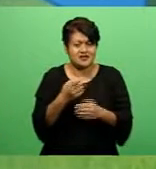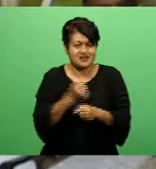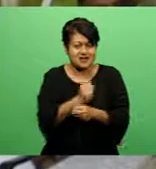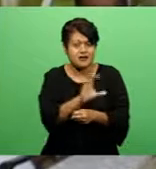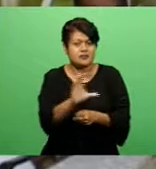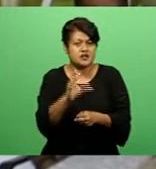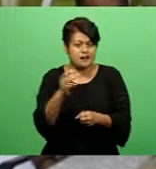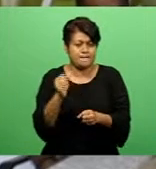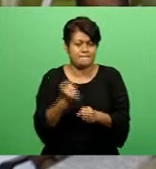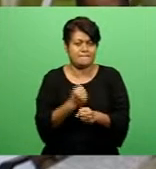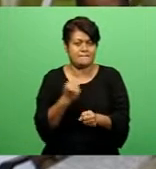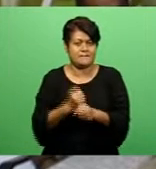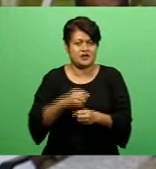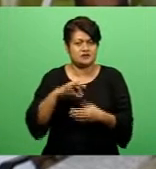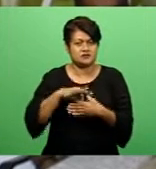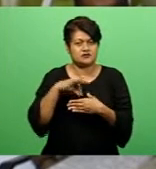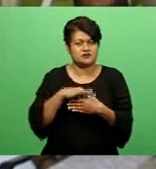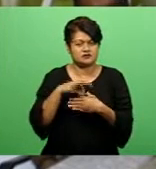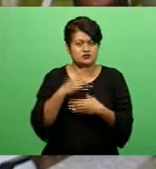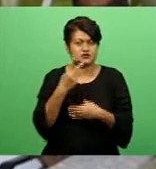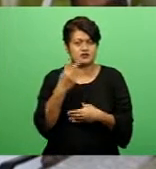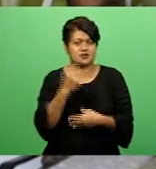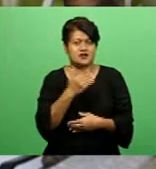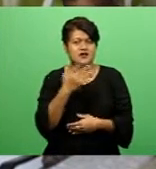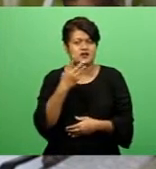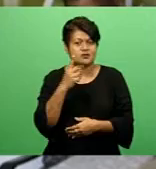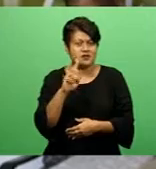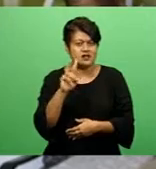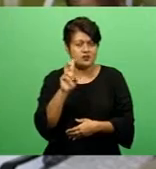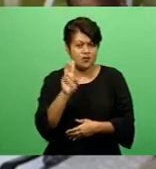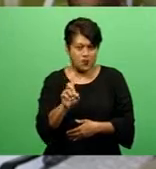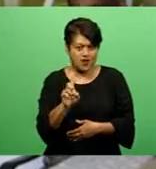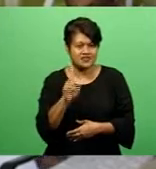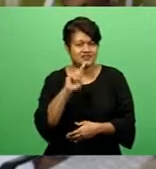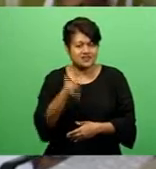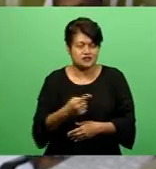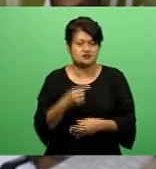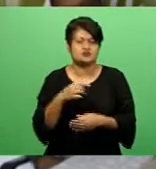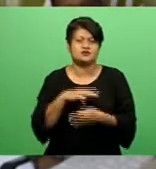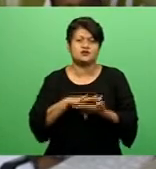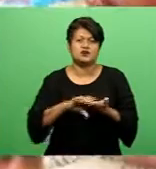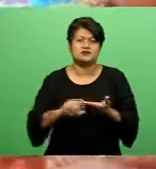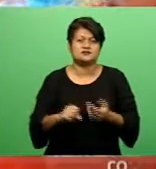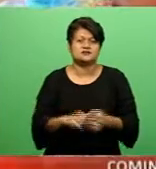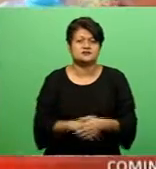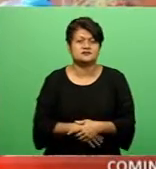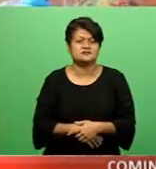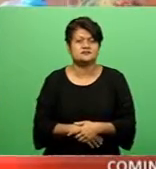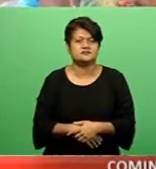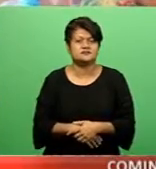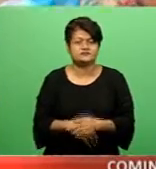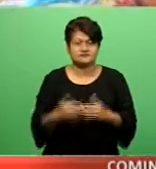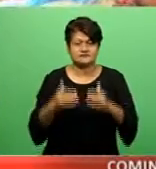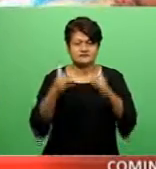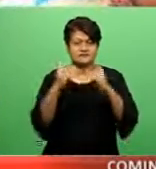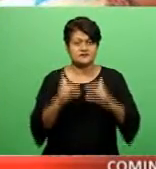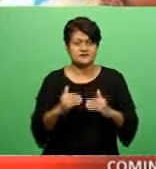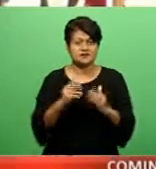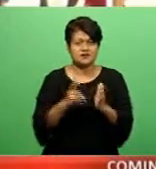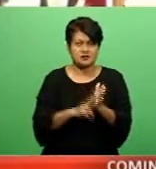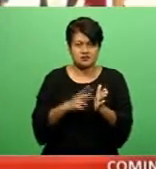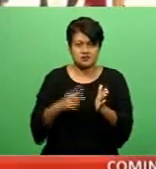of $221,000. Eleanor Turangaibiu, FBC News. Up ahead,